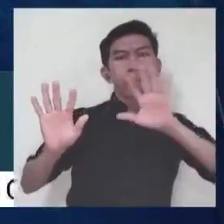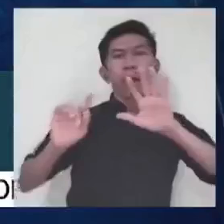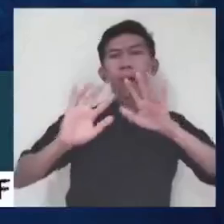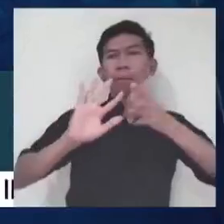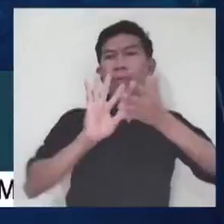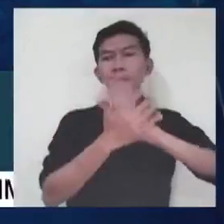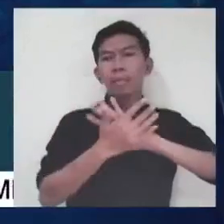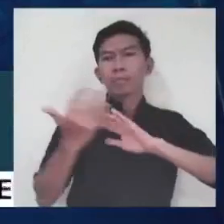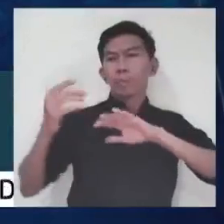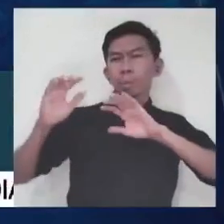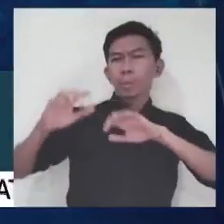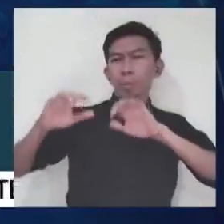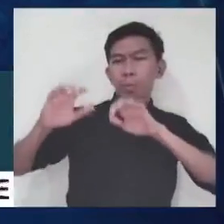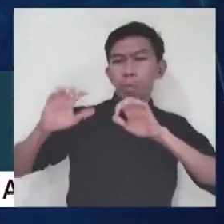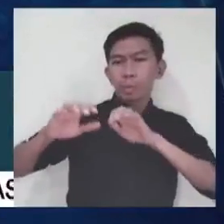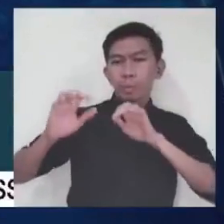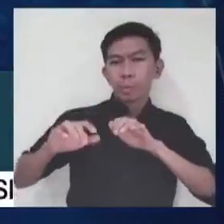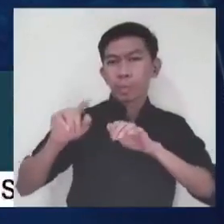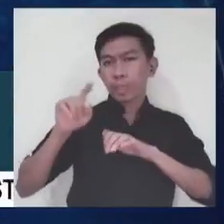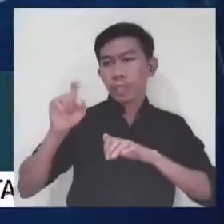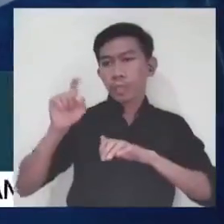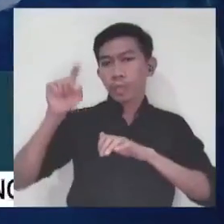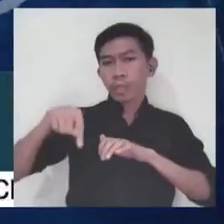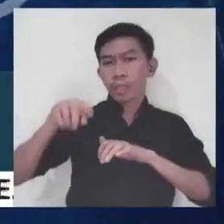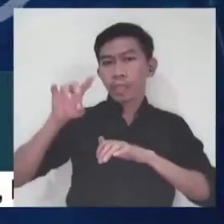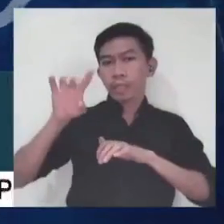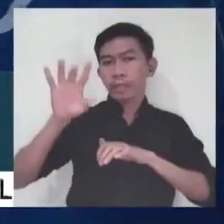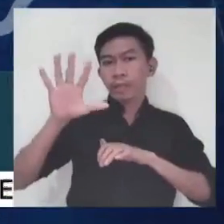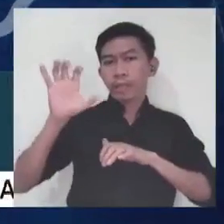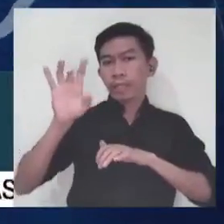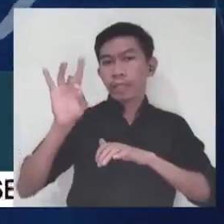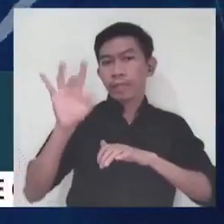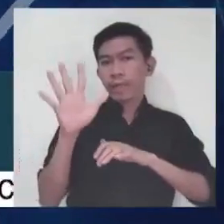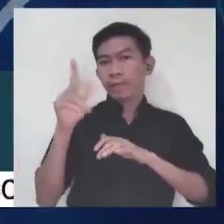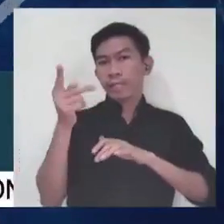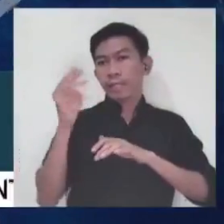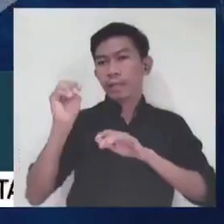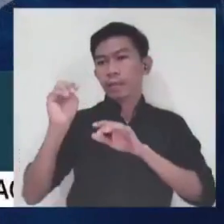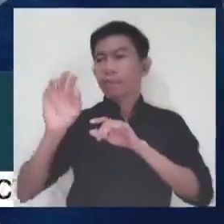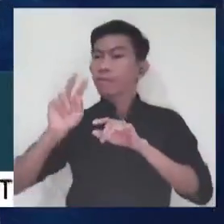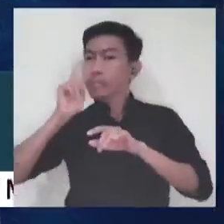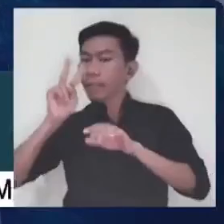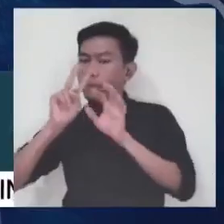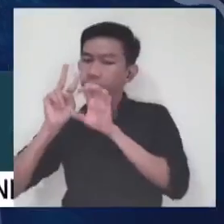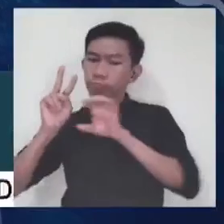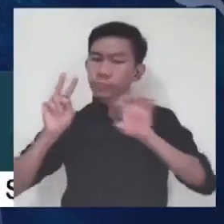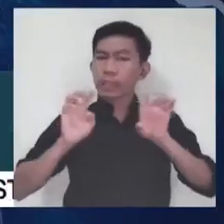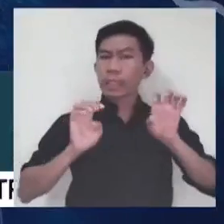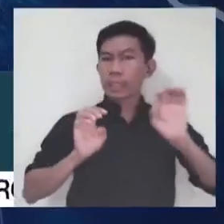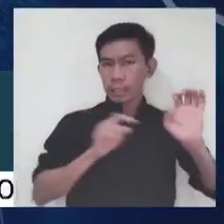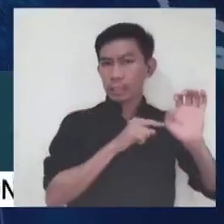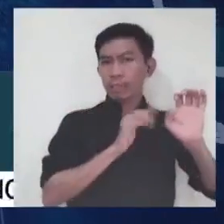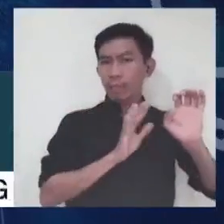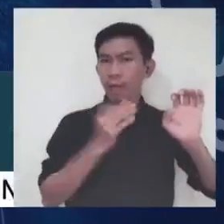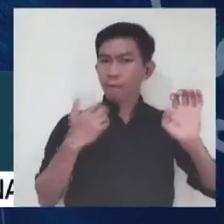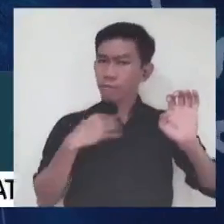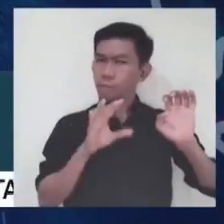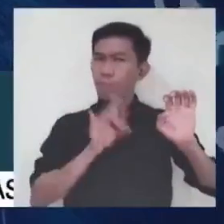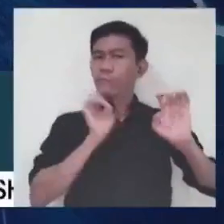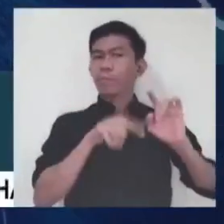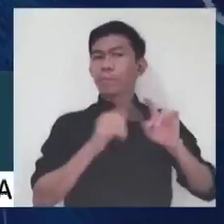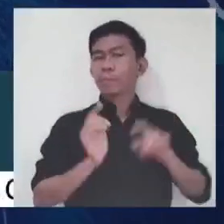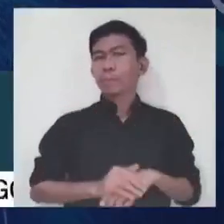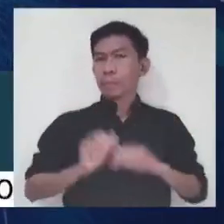located 1,585 kilometers east of eastern Visayas at 10 this morning. It may enter the PAR with